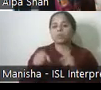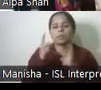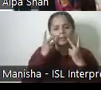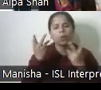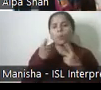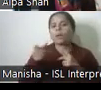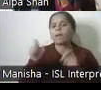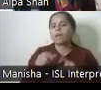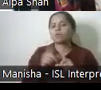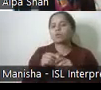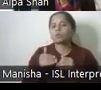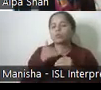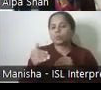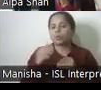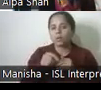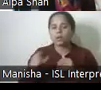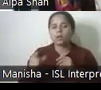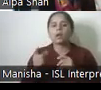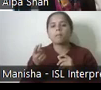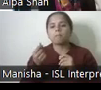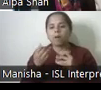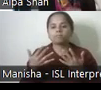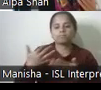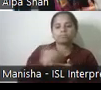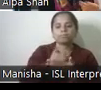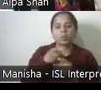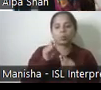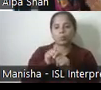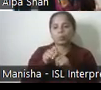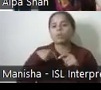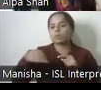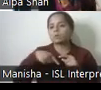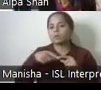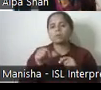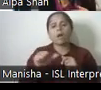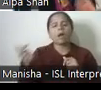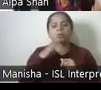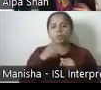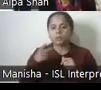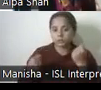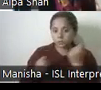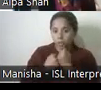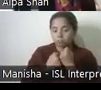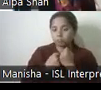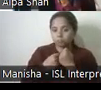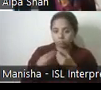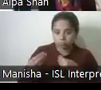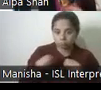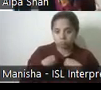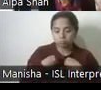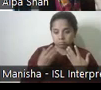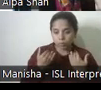they were doing as a form of wage gathering and just another way of getting subsistence to remain,